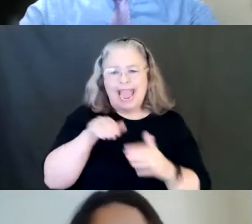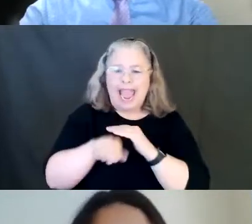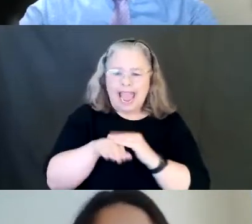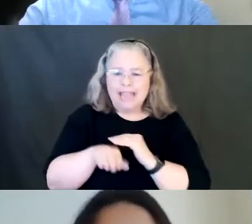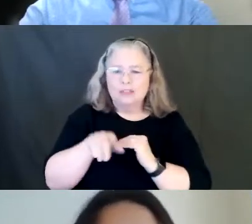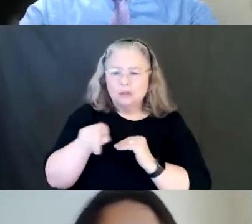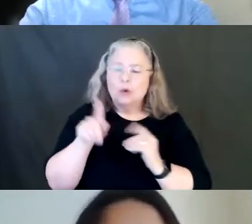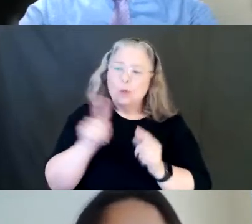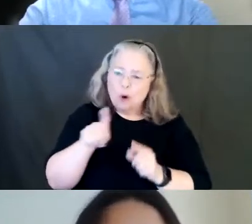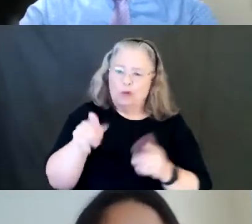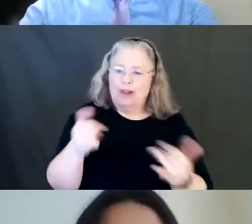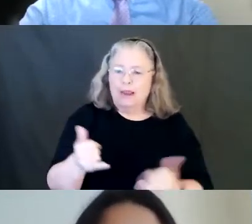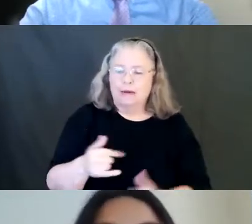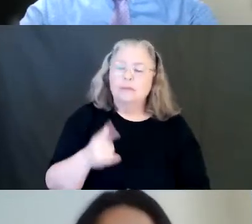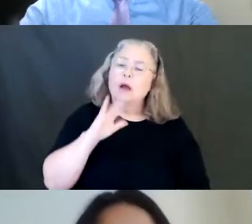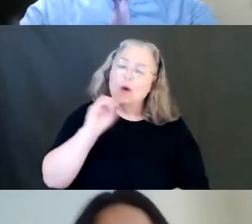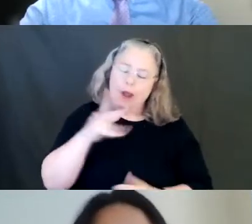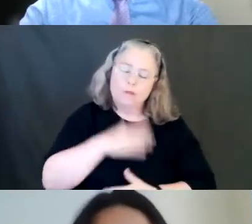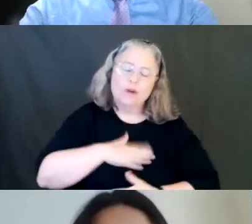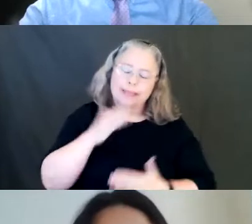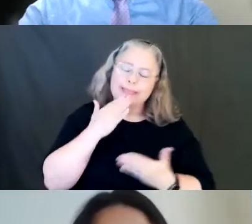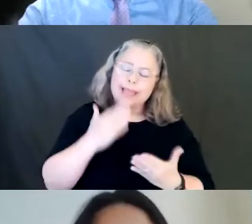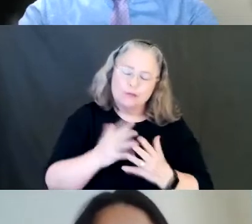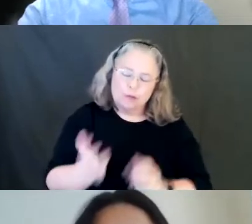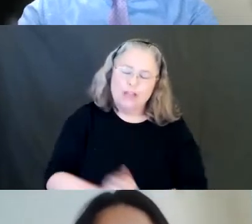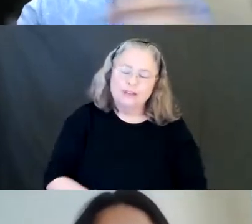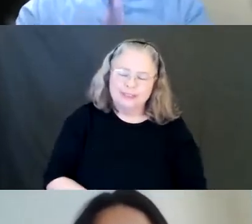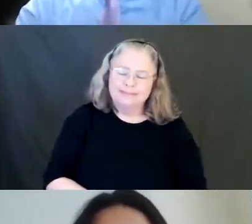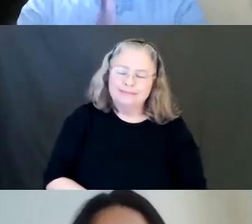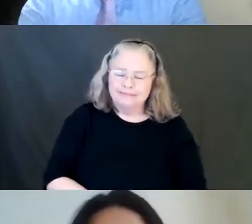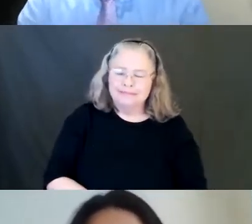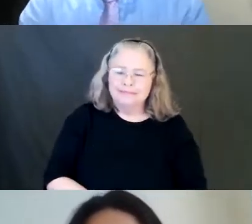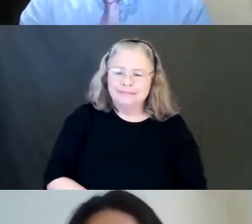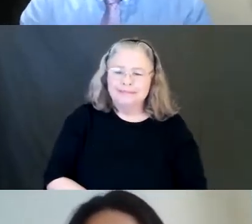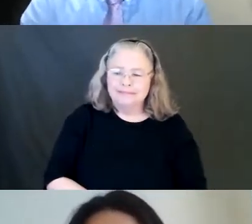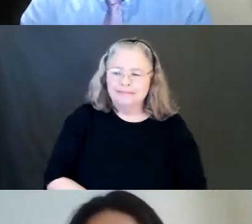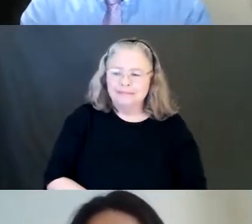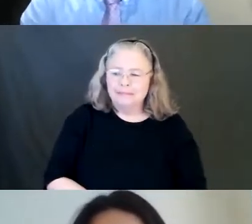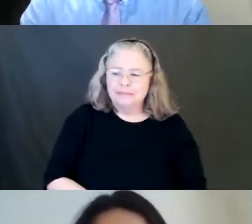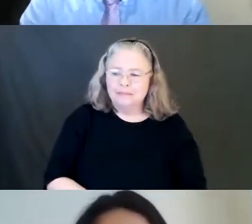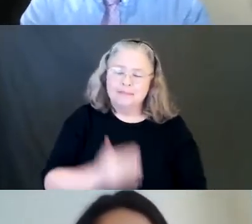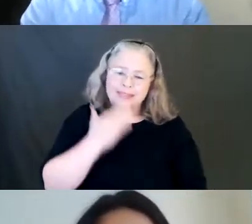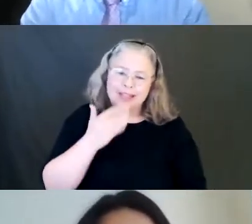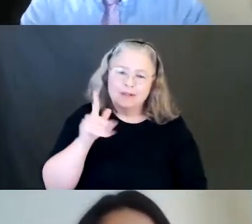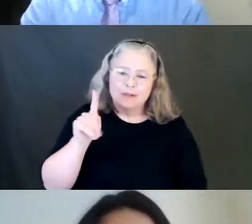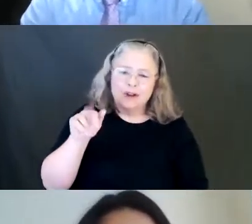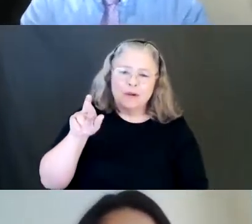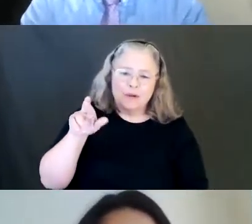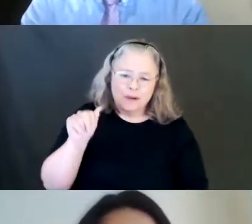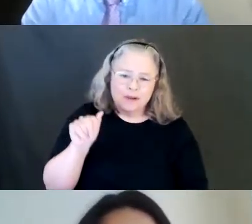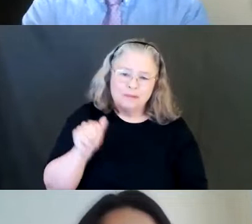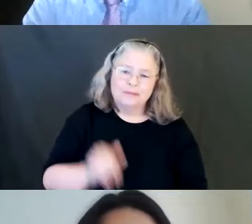you're at. Okay, I appreciate that. Thank you so much. Thank you. Thank you, Tara.